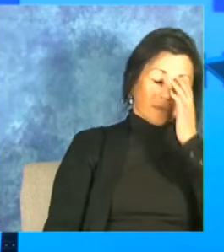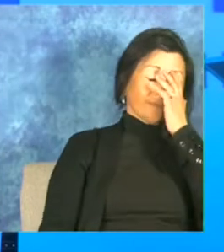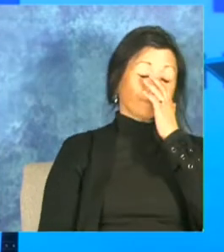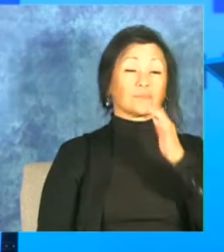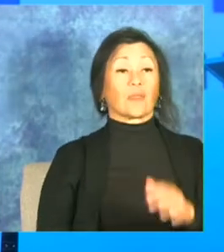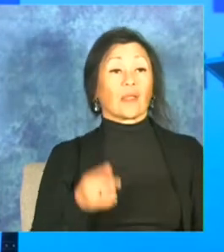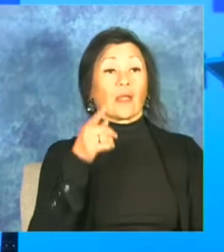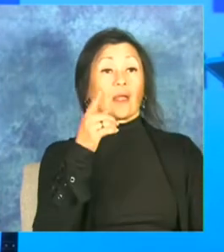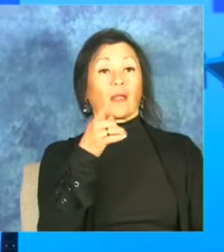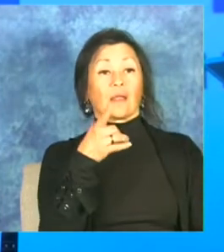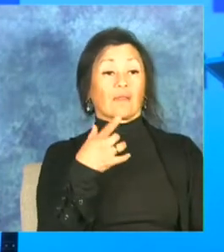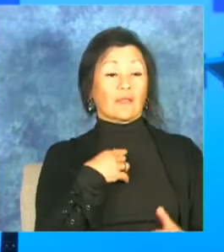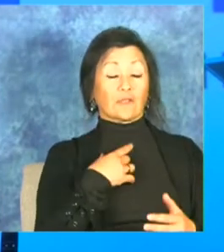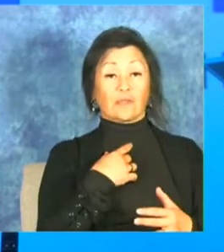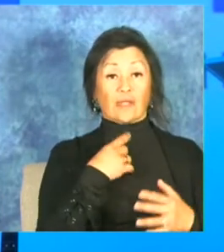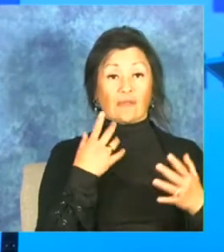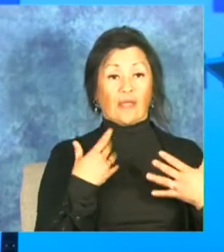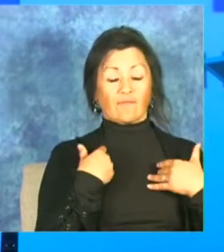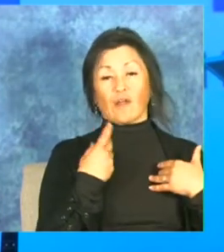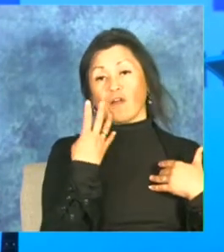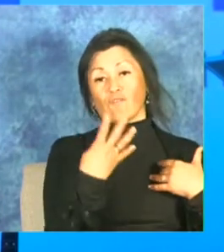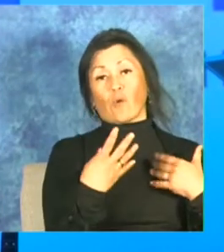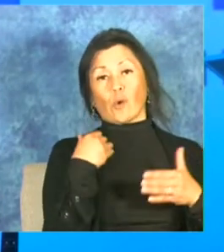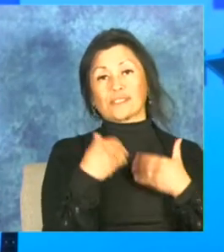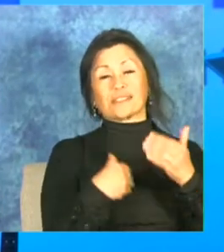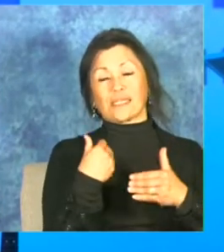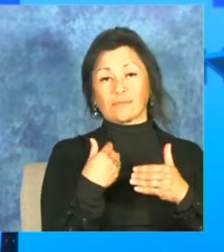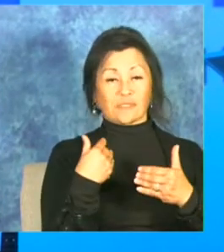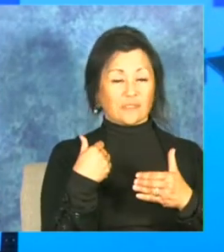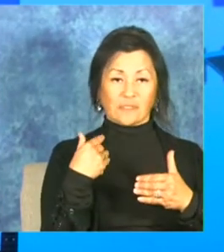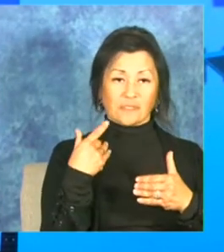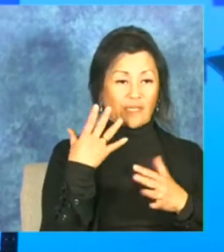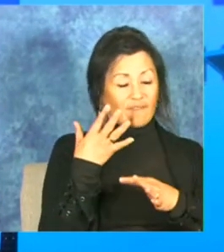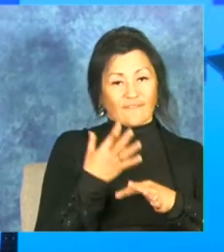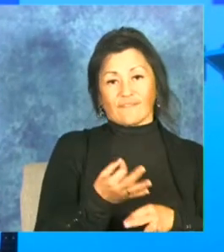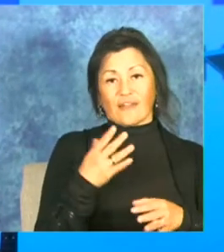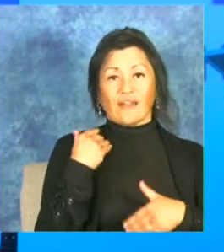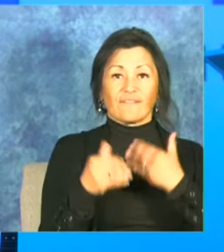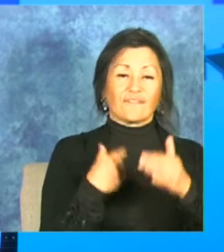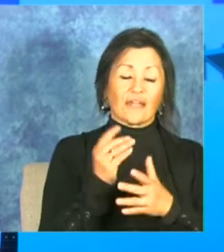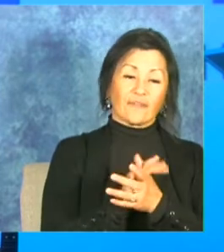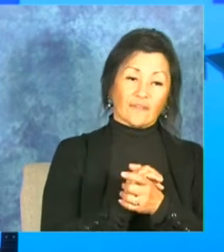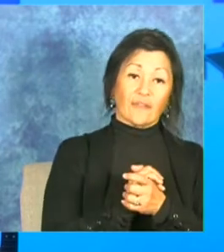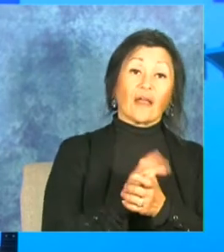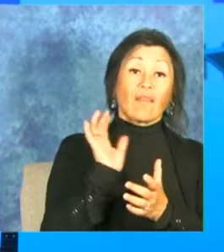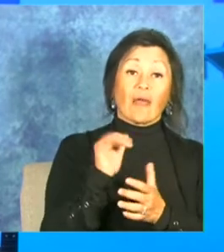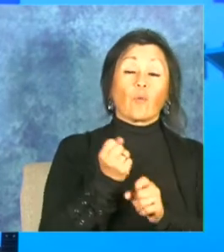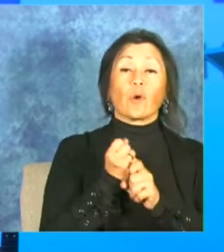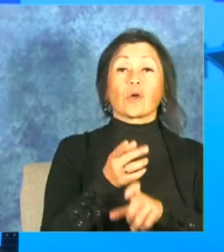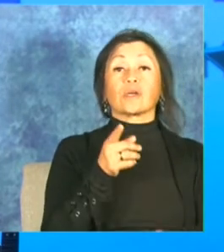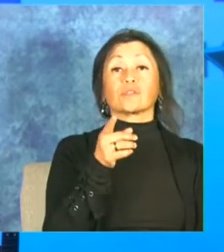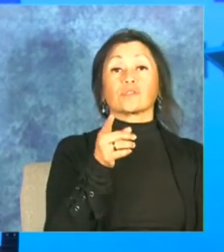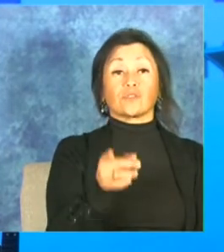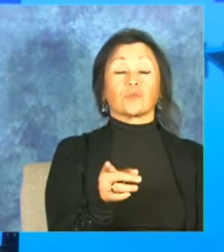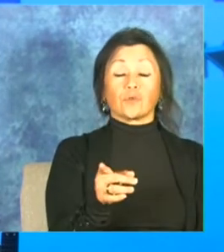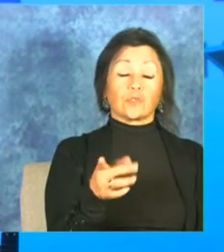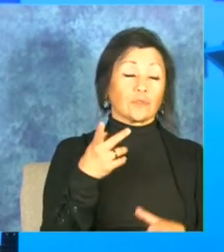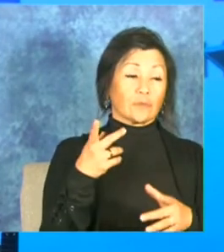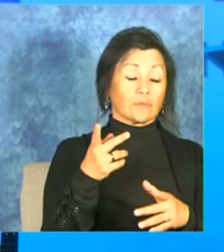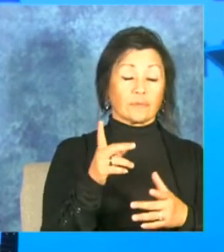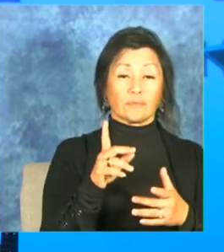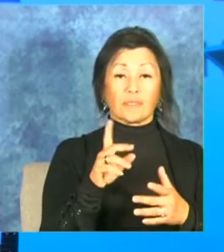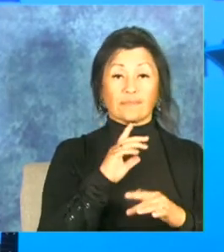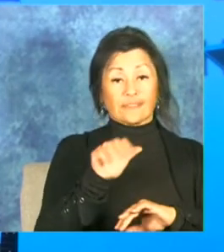These guys took four steps of faith. These steps put them and they will put you into a place or position for